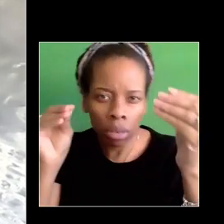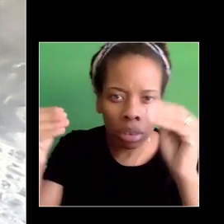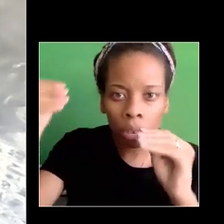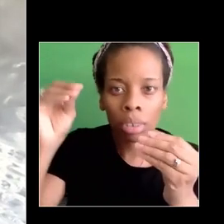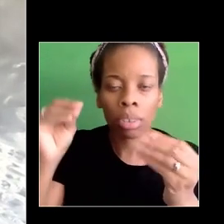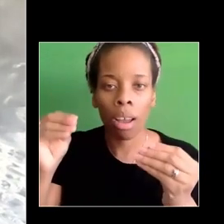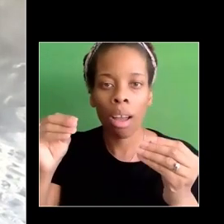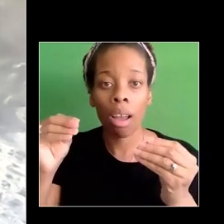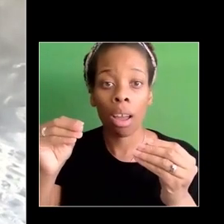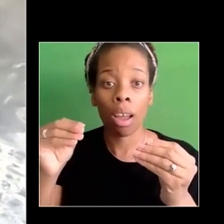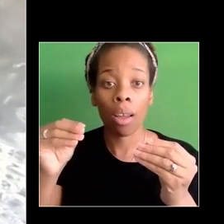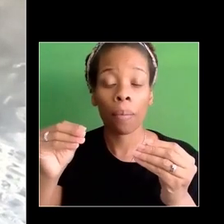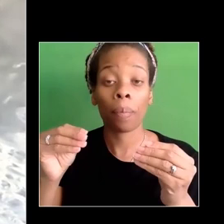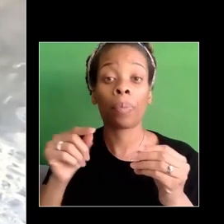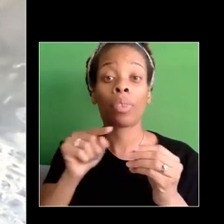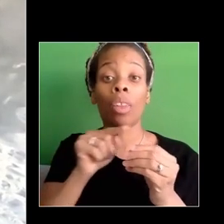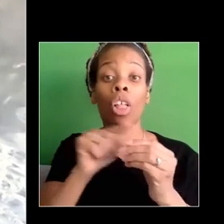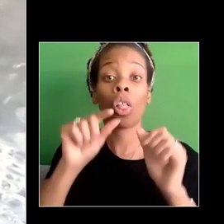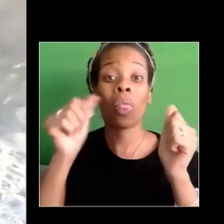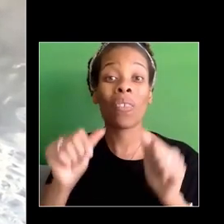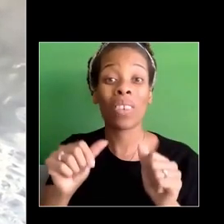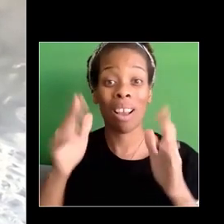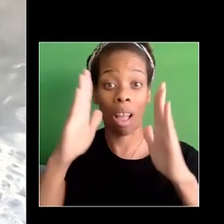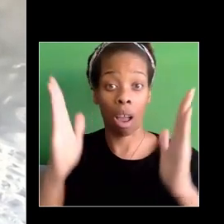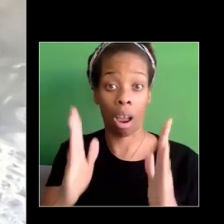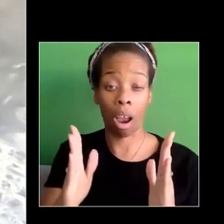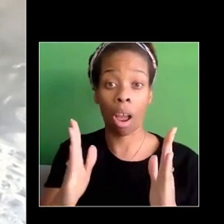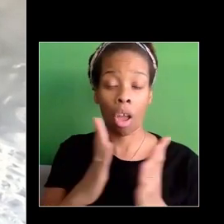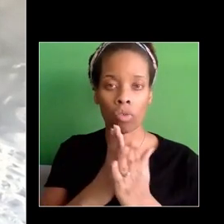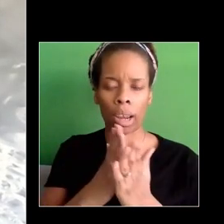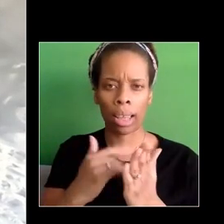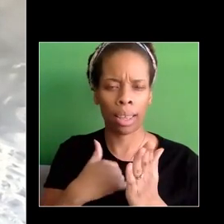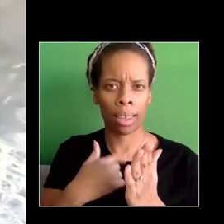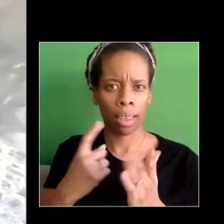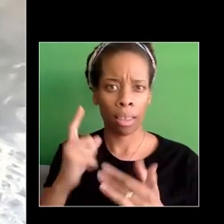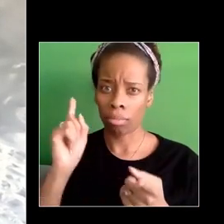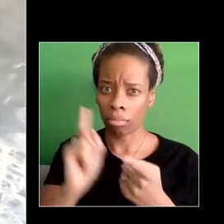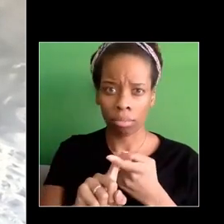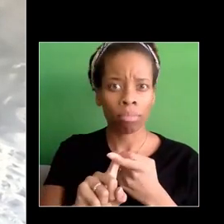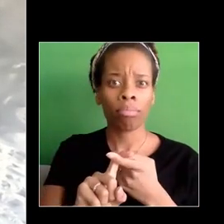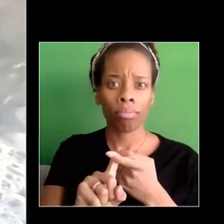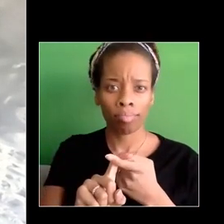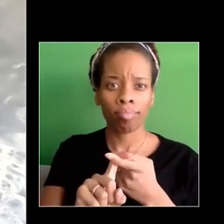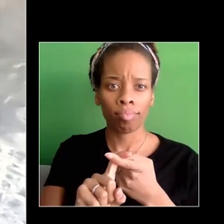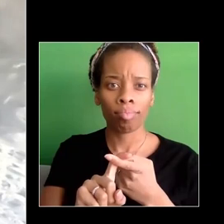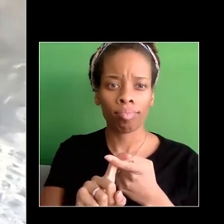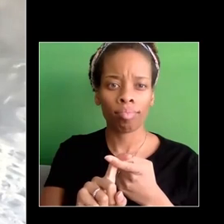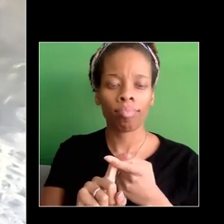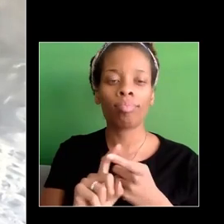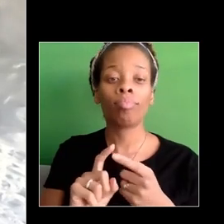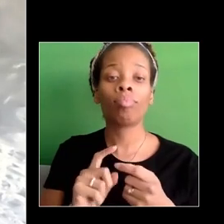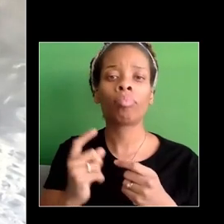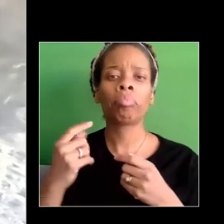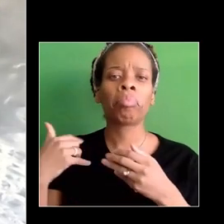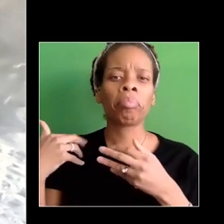the figure for me was always the thing that was most engaging. It was always the thing that I kept coming back to. But over time,